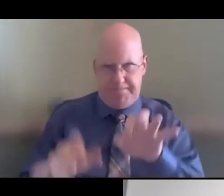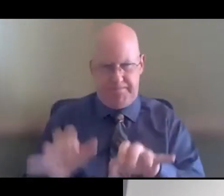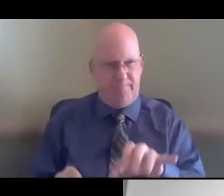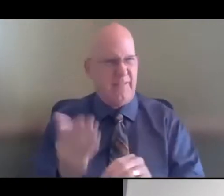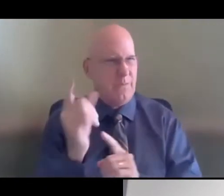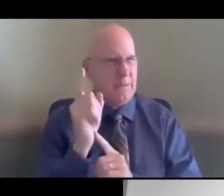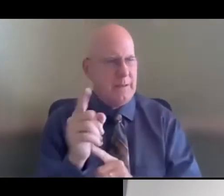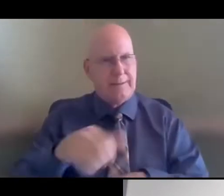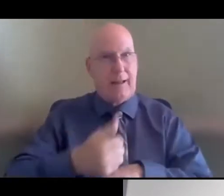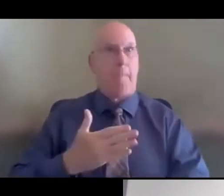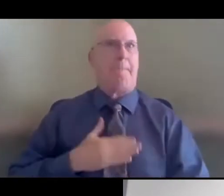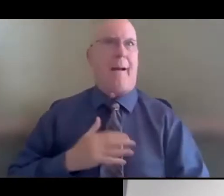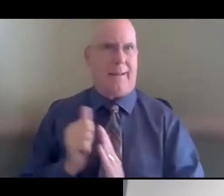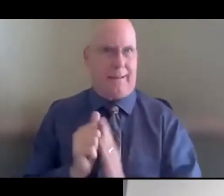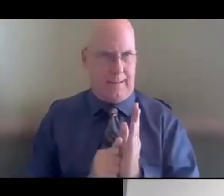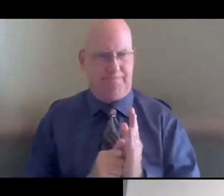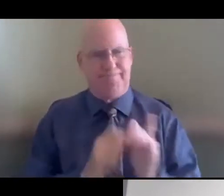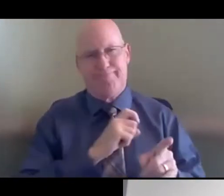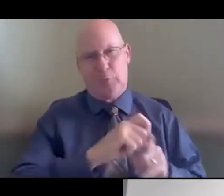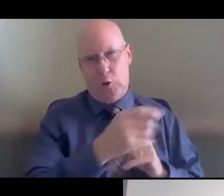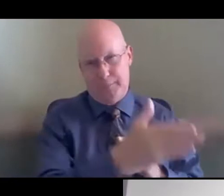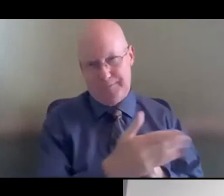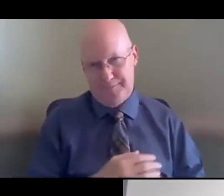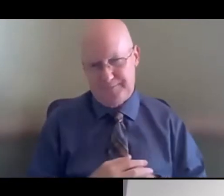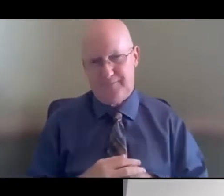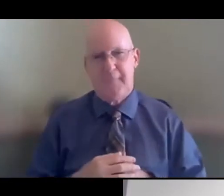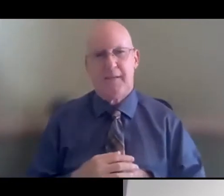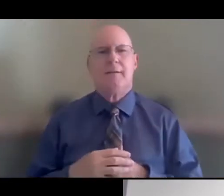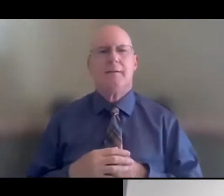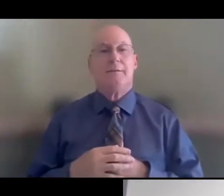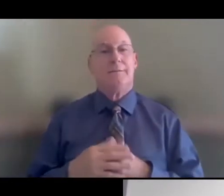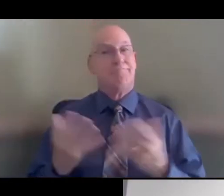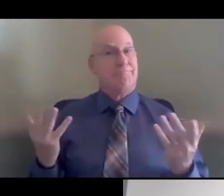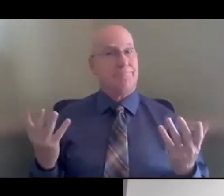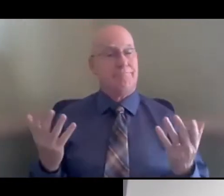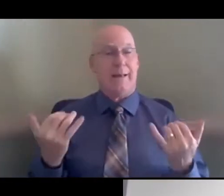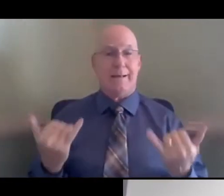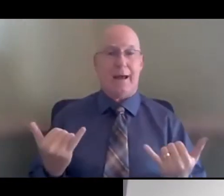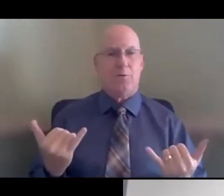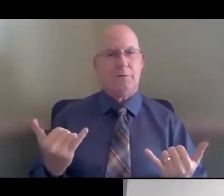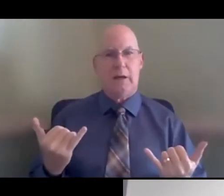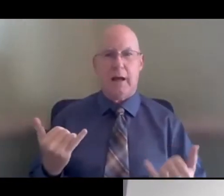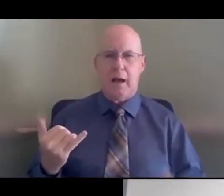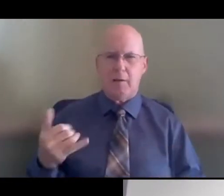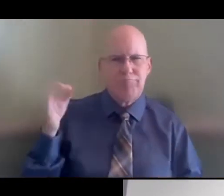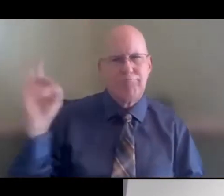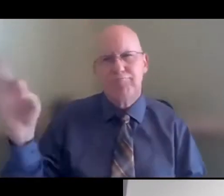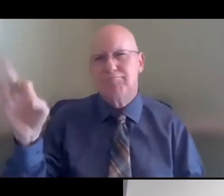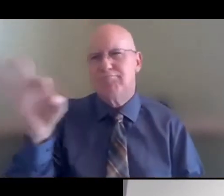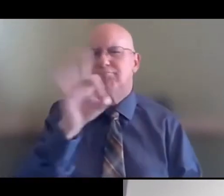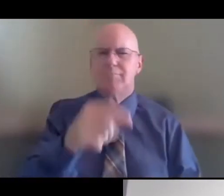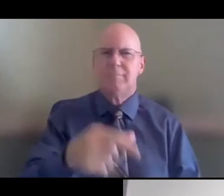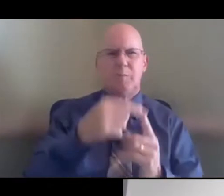the account set up, and there we go. So now I preach the greatness of how special needs